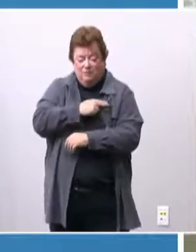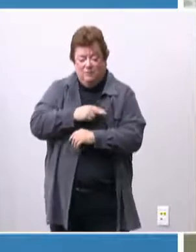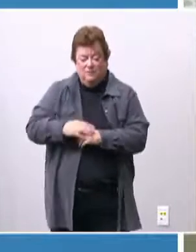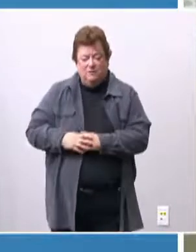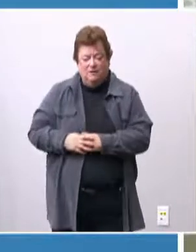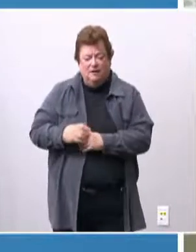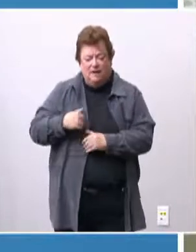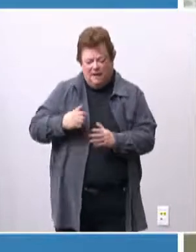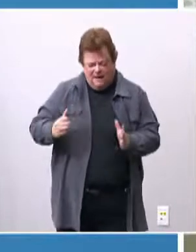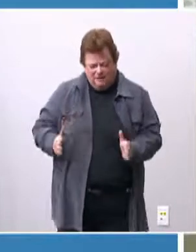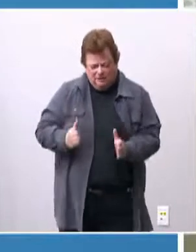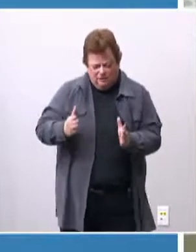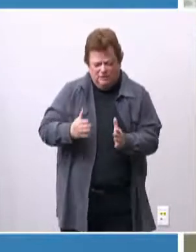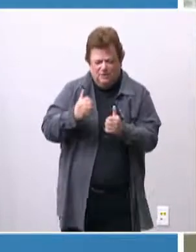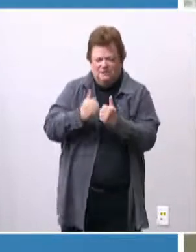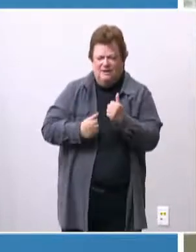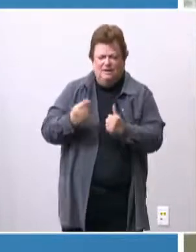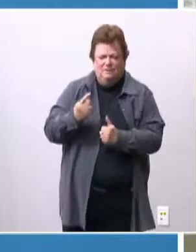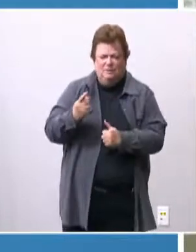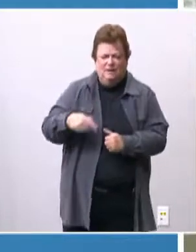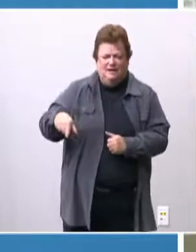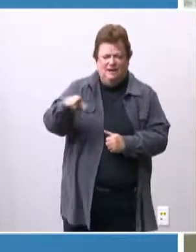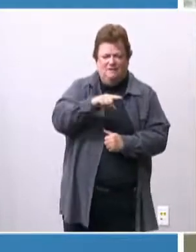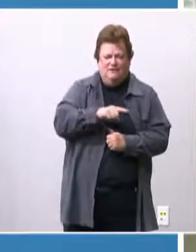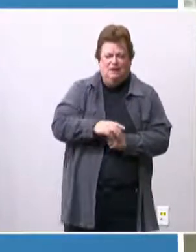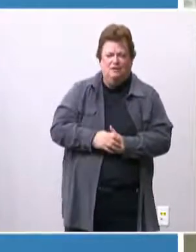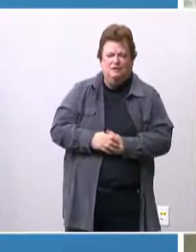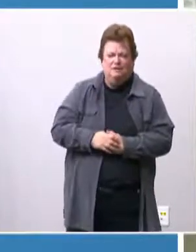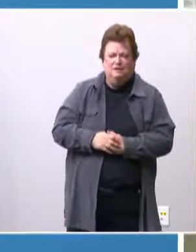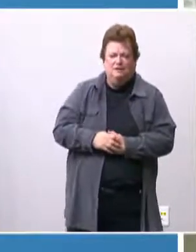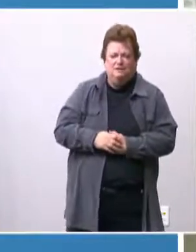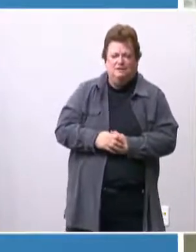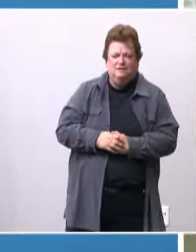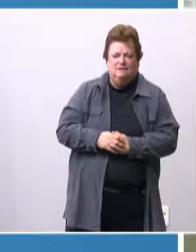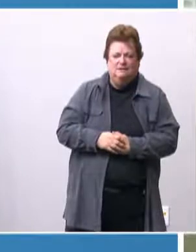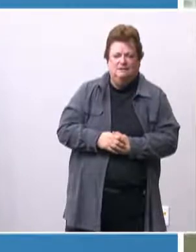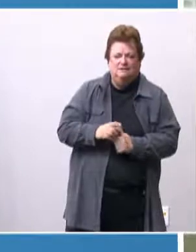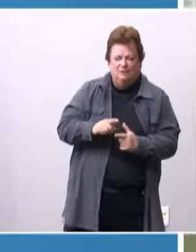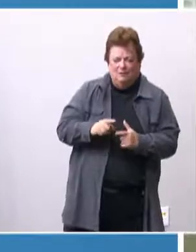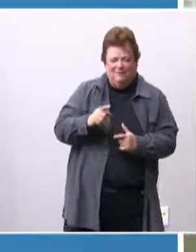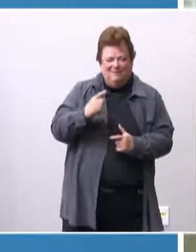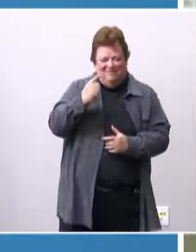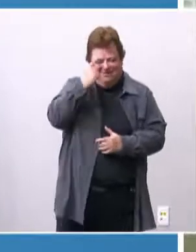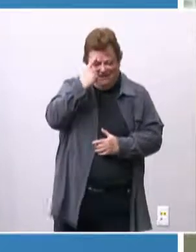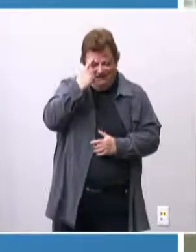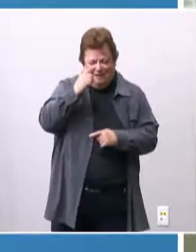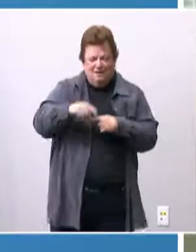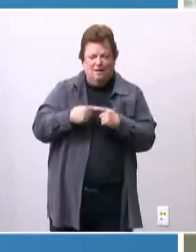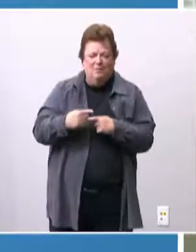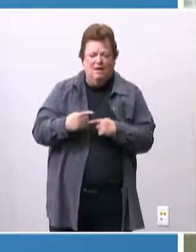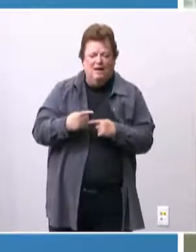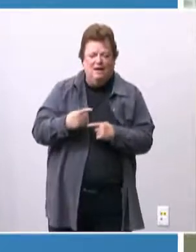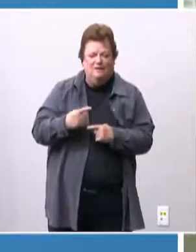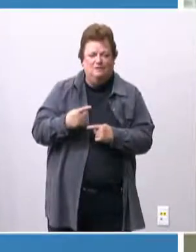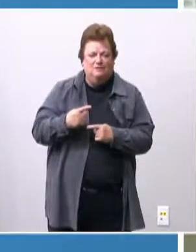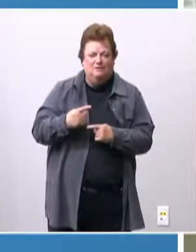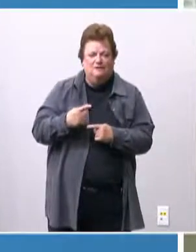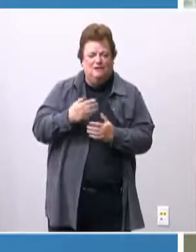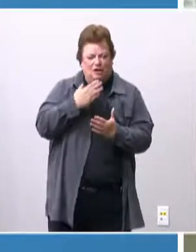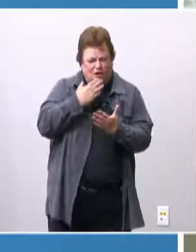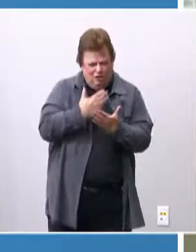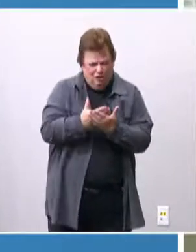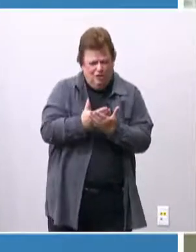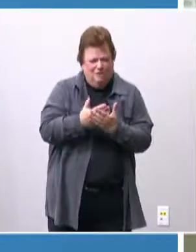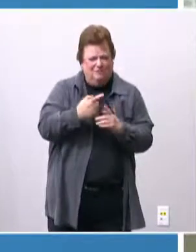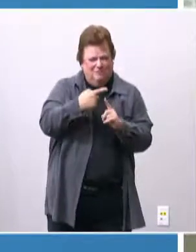encourage everybody out there to think about the greater good of vaccinations, the